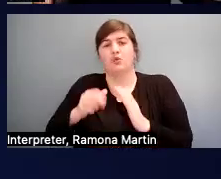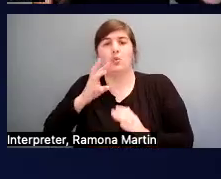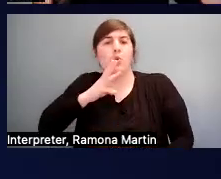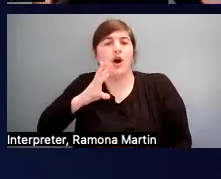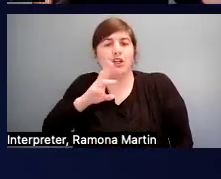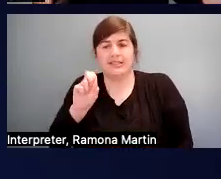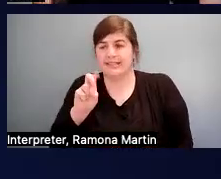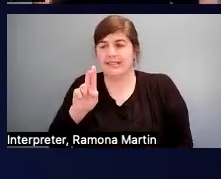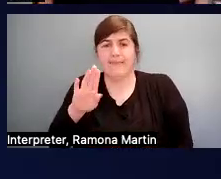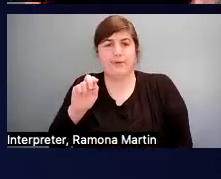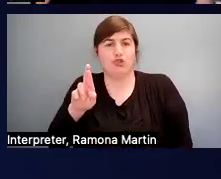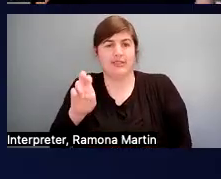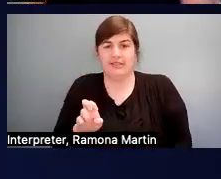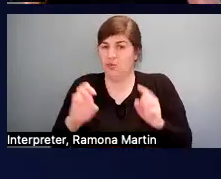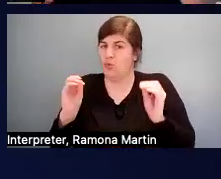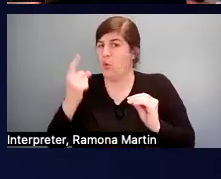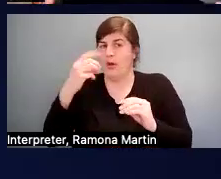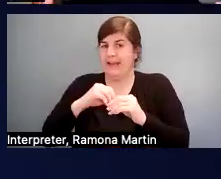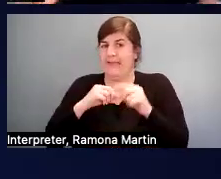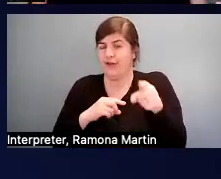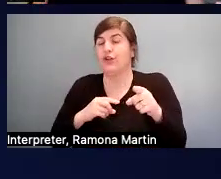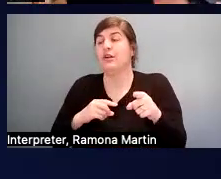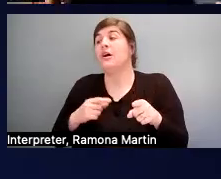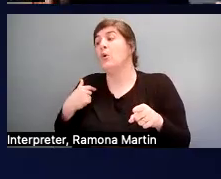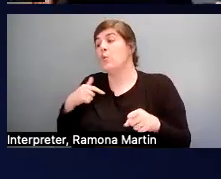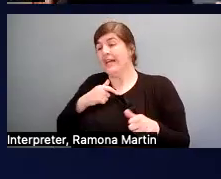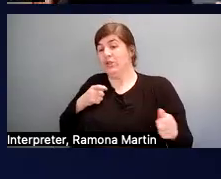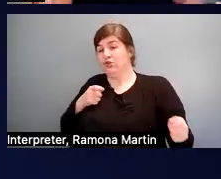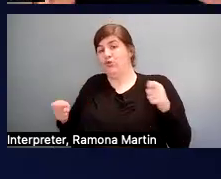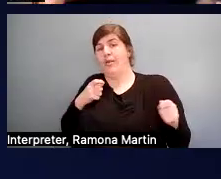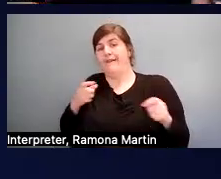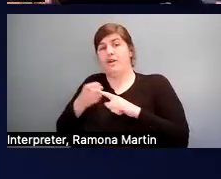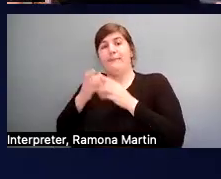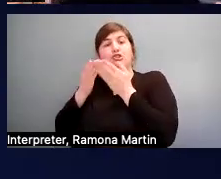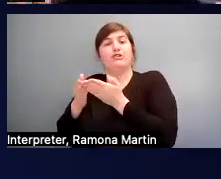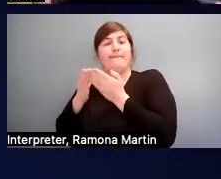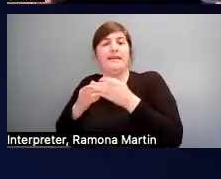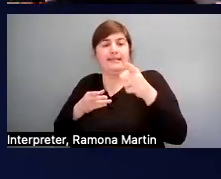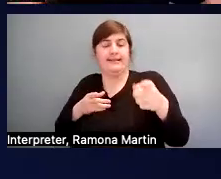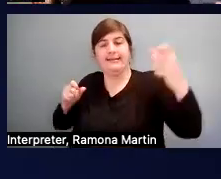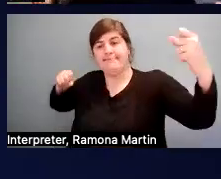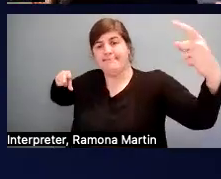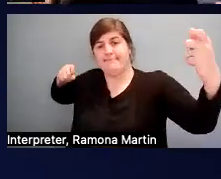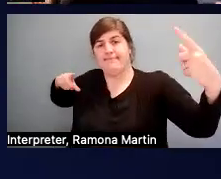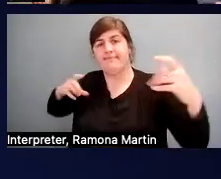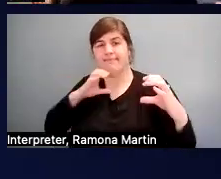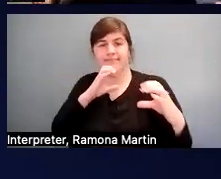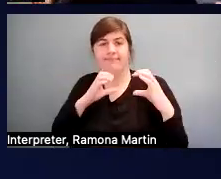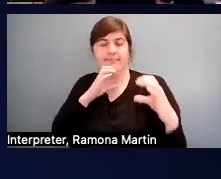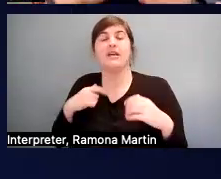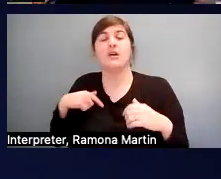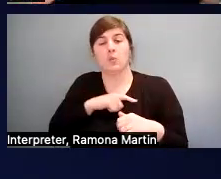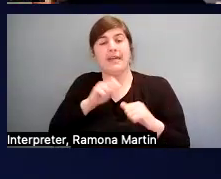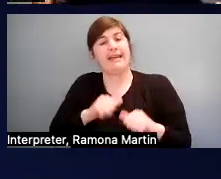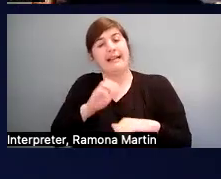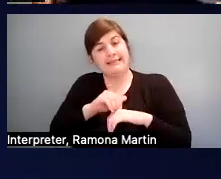no one inside this one. It's actually remotely controlled from the ship, but we can send these down and it allows you to